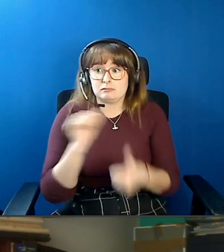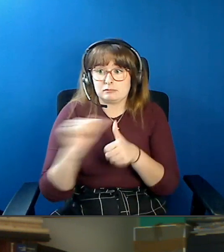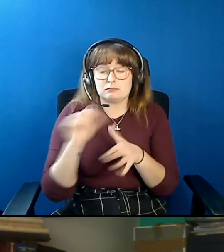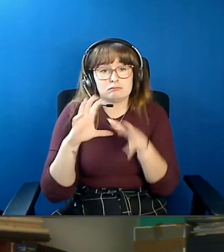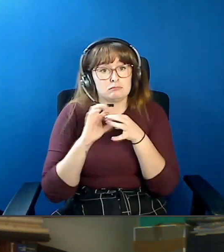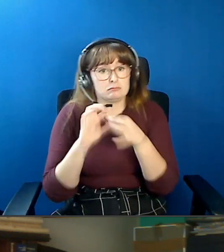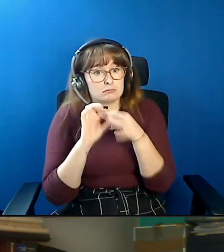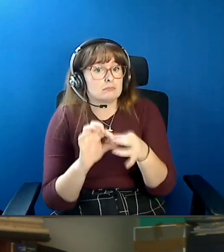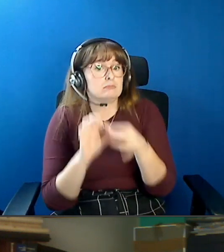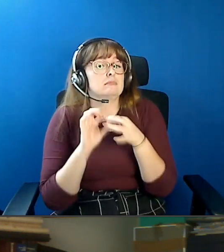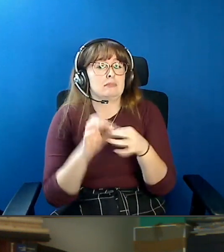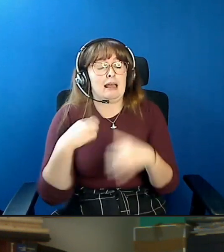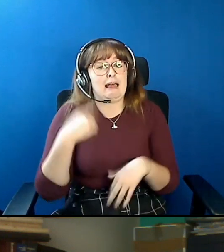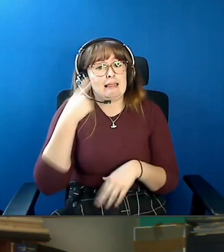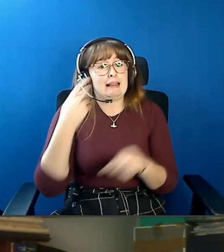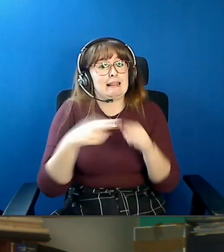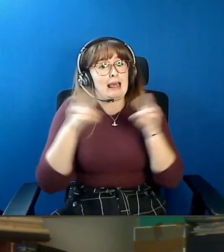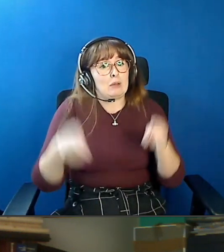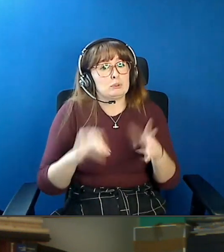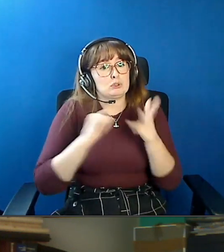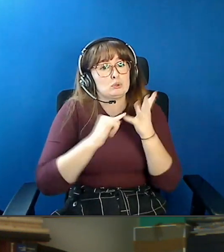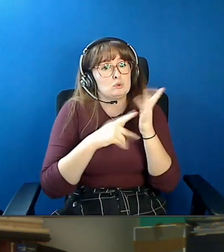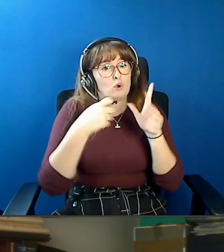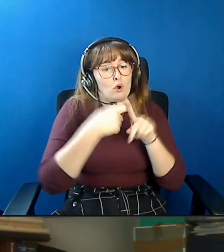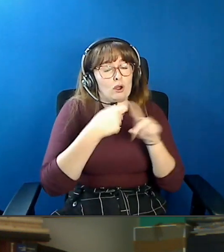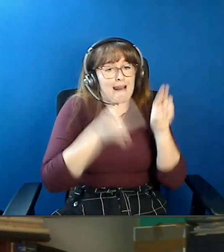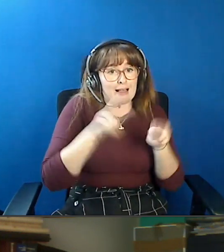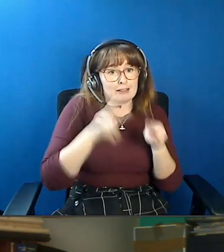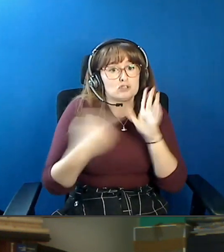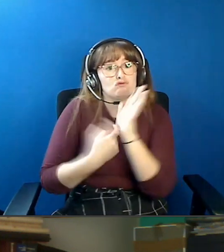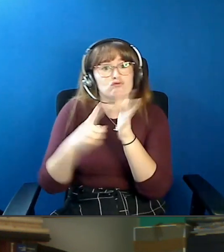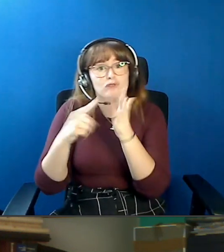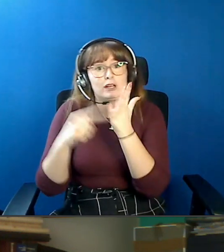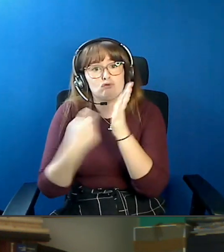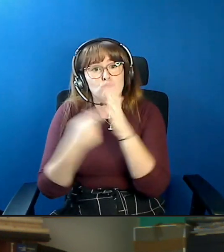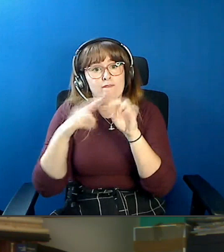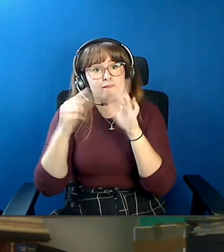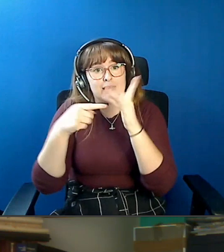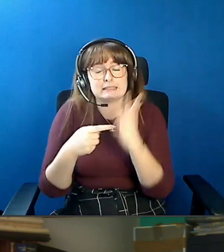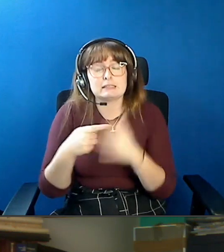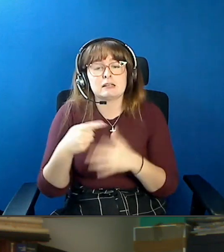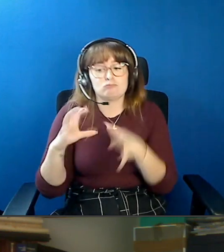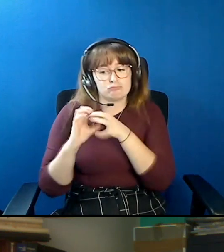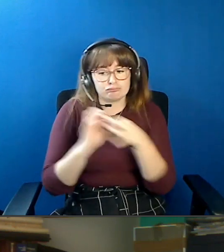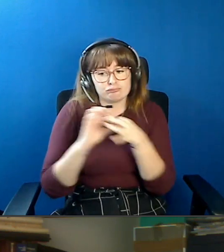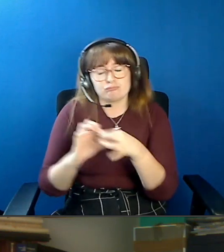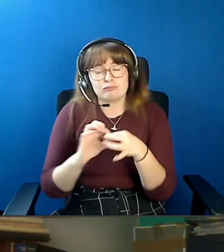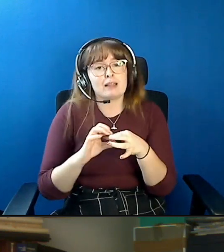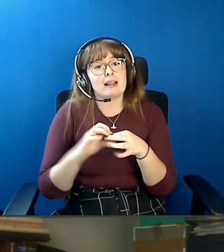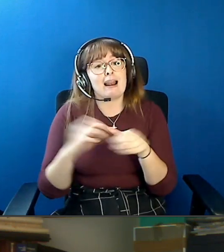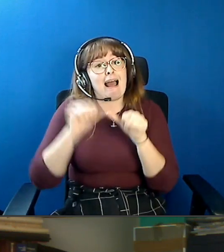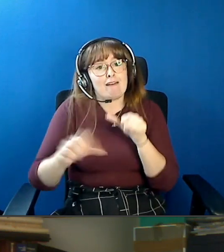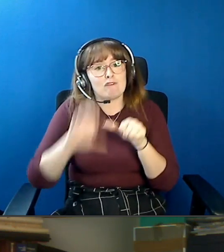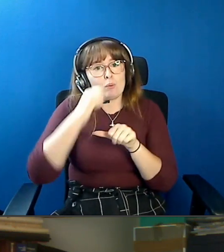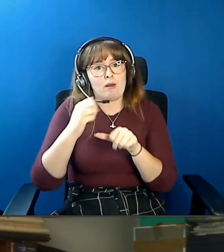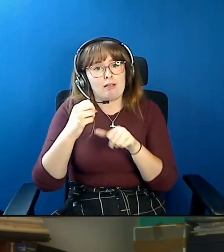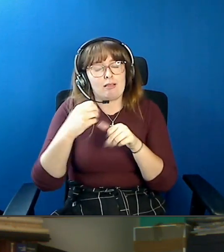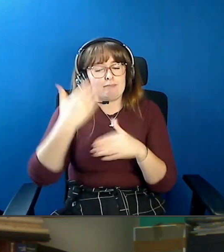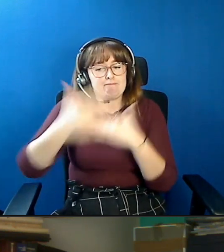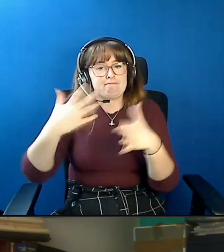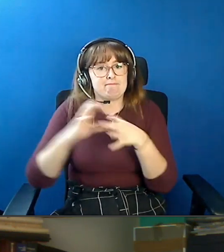see the housing stock analysis and the retrofit analysis as the first piece in that puzzle, and then that would then feed into a work stream like a local area